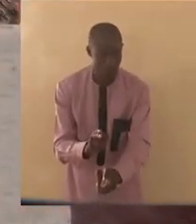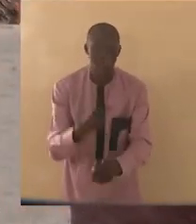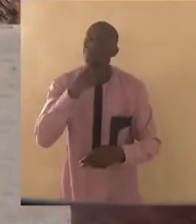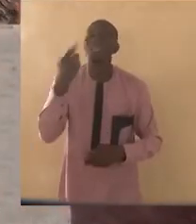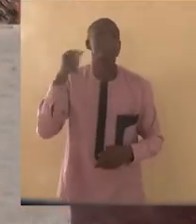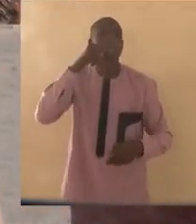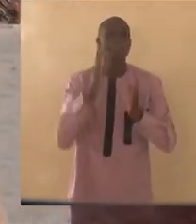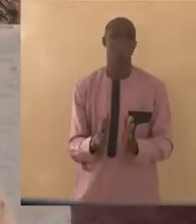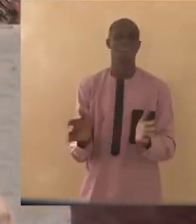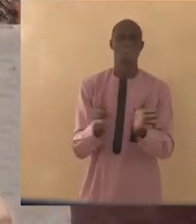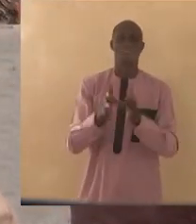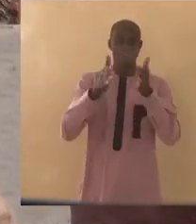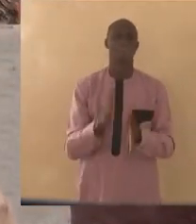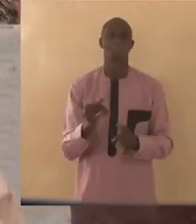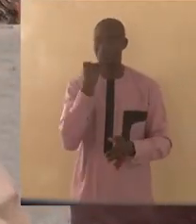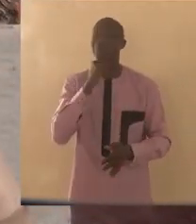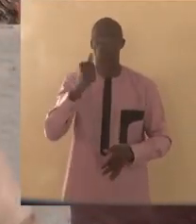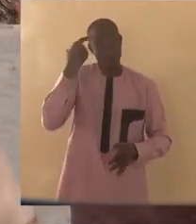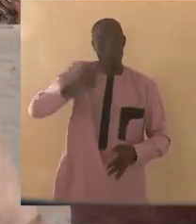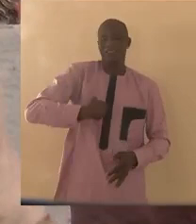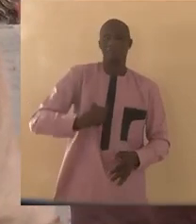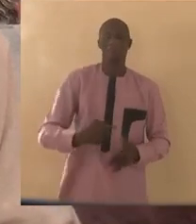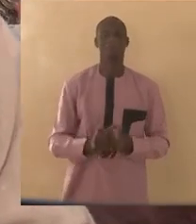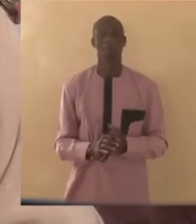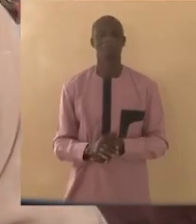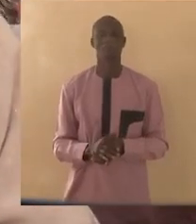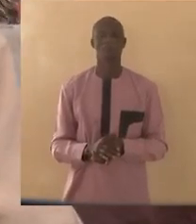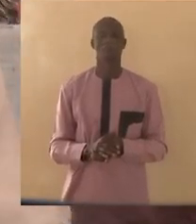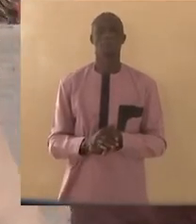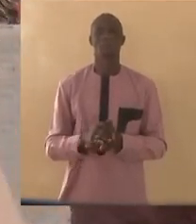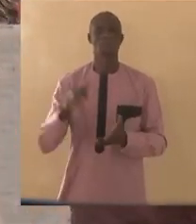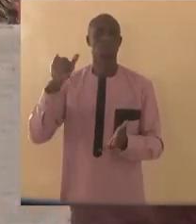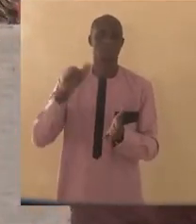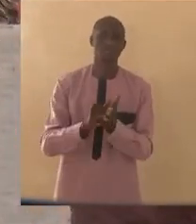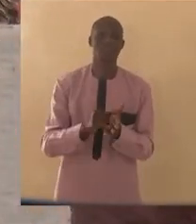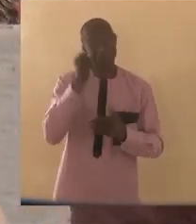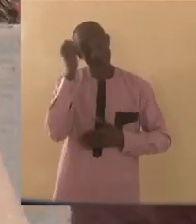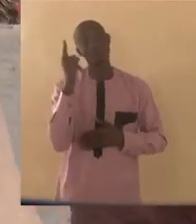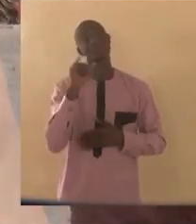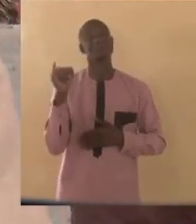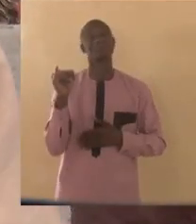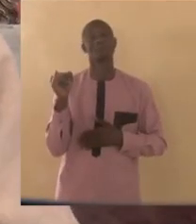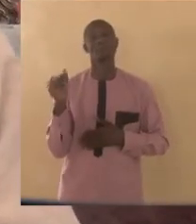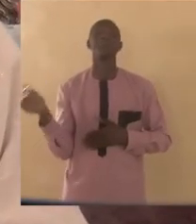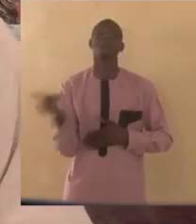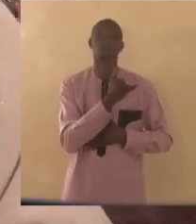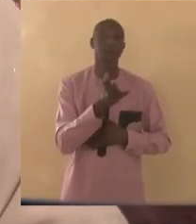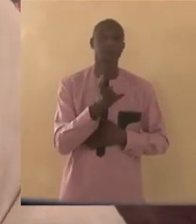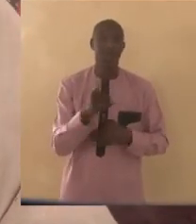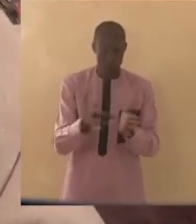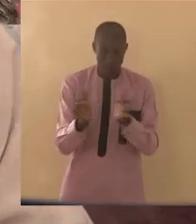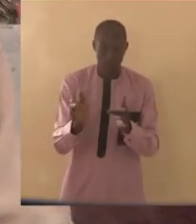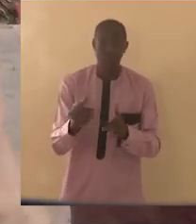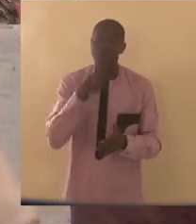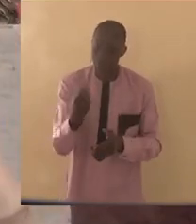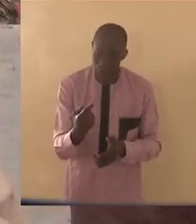Come and tell Nigerian Christians that one. He will say, it's not my portion. But that's an understanding. They had that. They had a king.